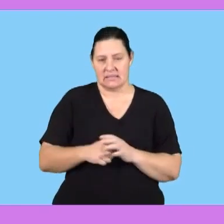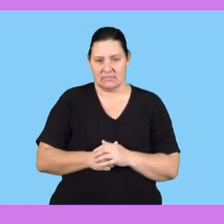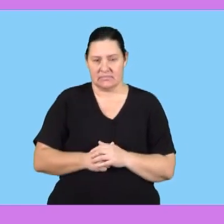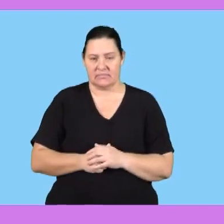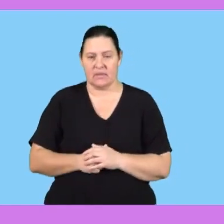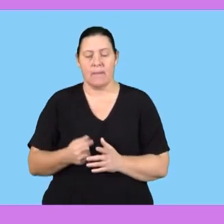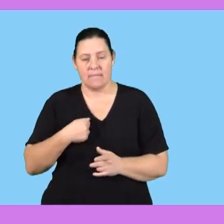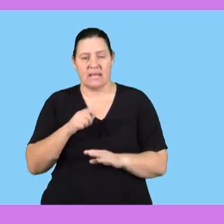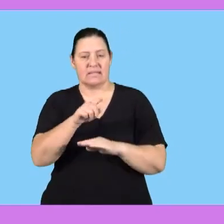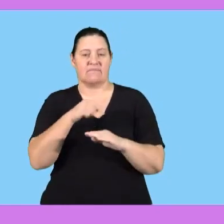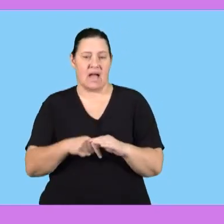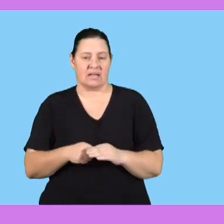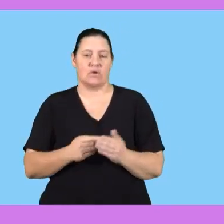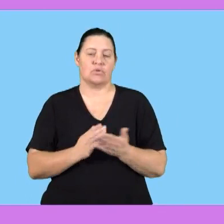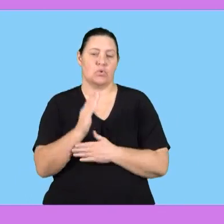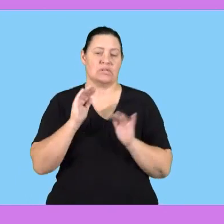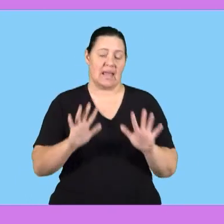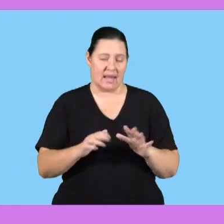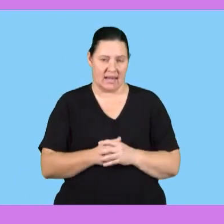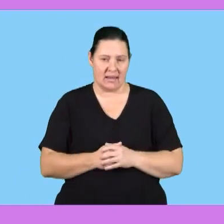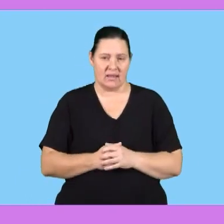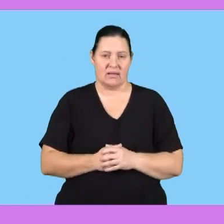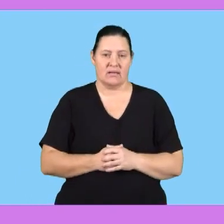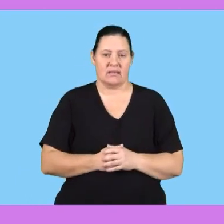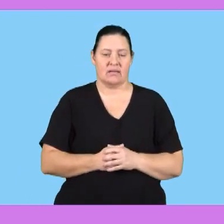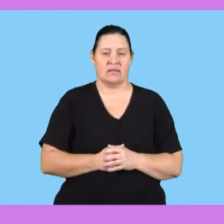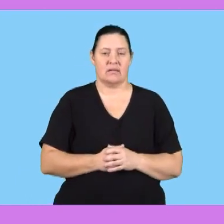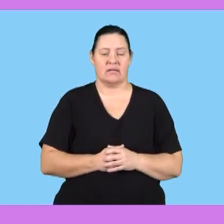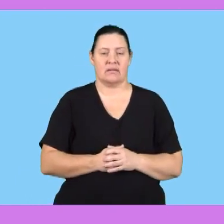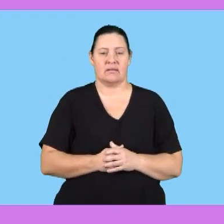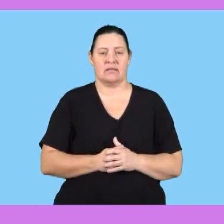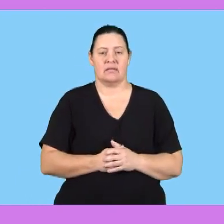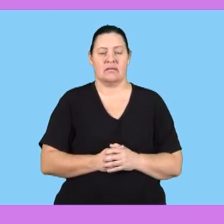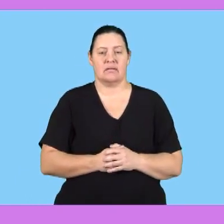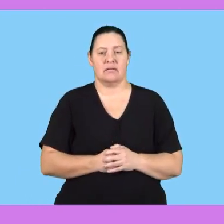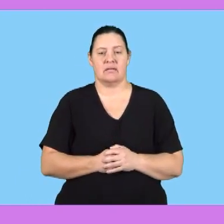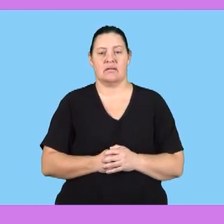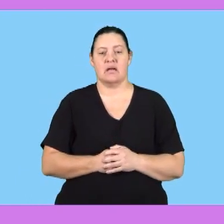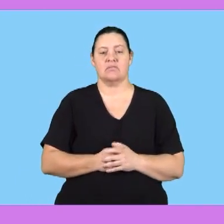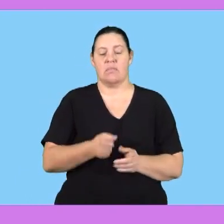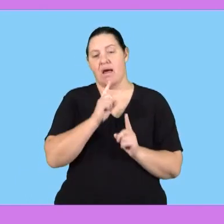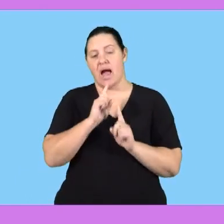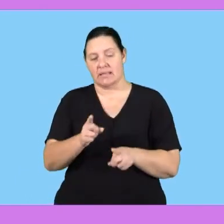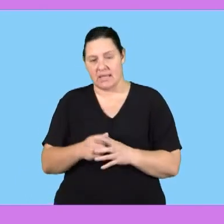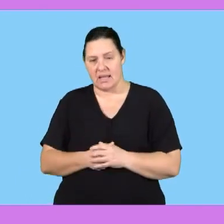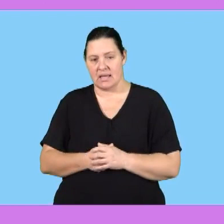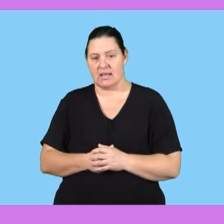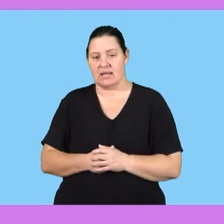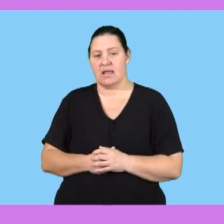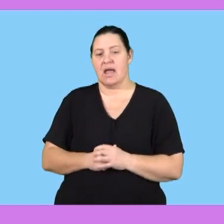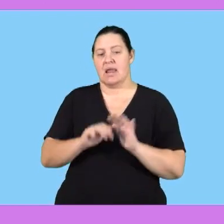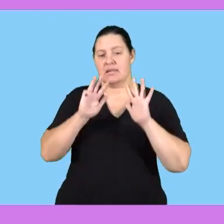96.36. I have to divide that by 10. So therefore, I say divided by 10. So that will give me an answer